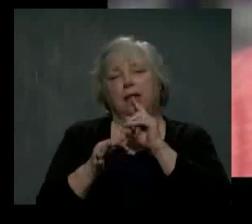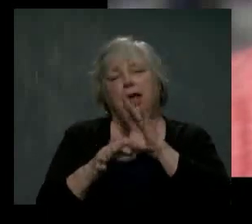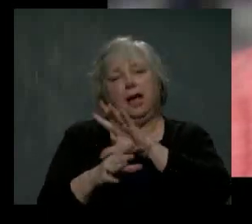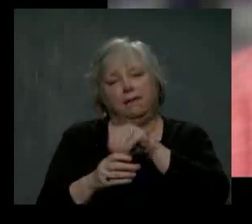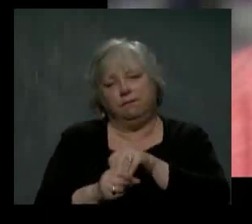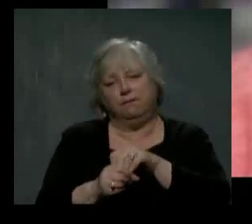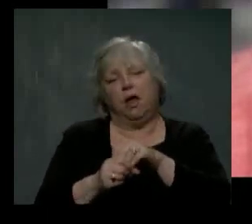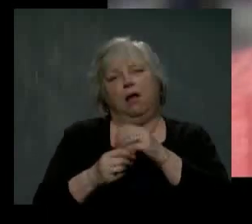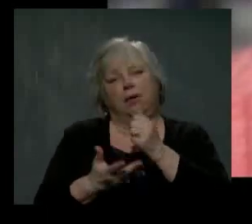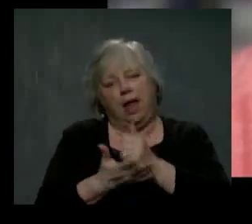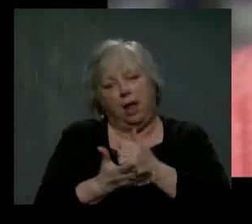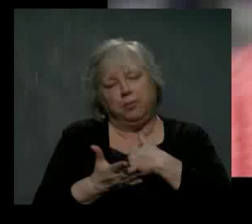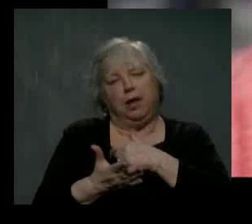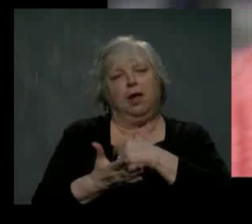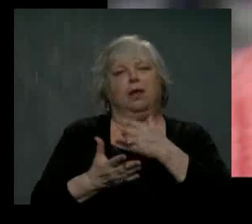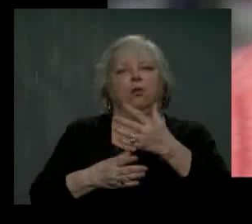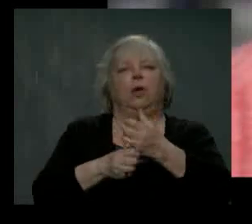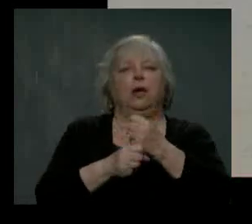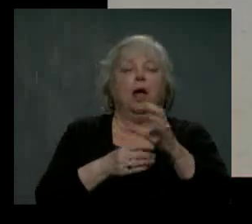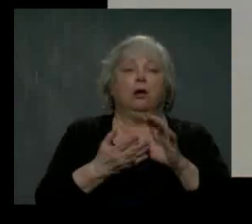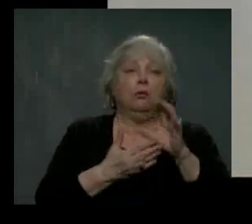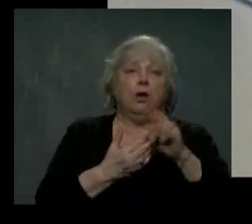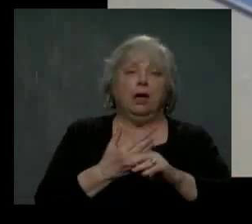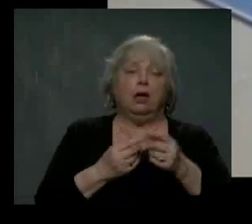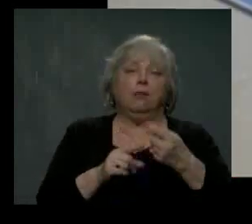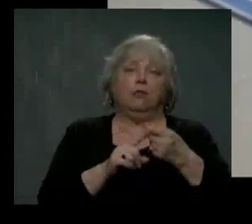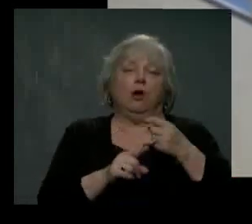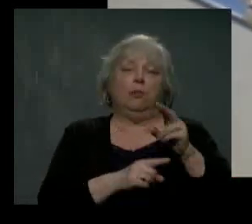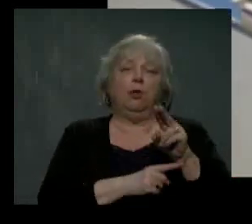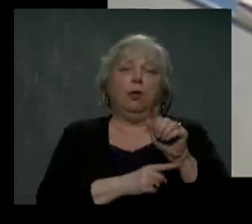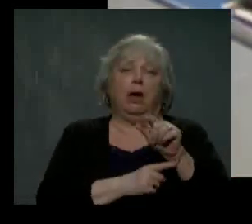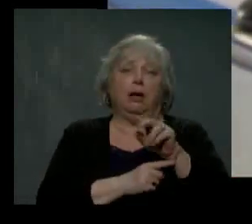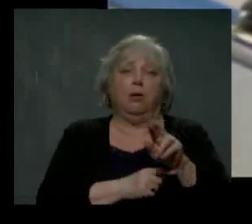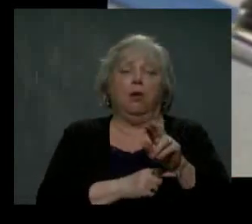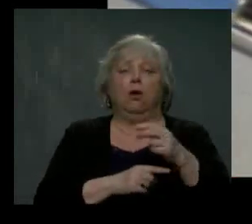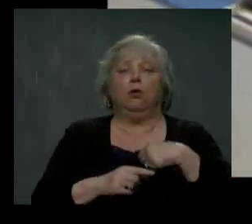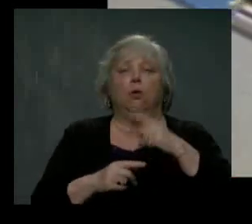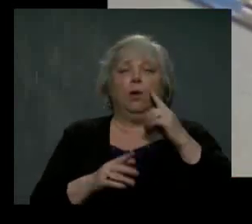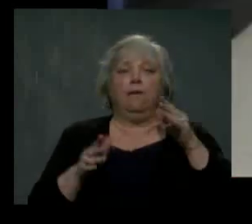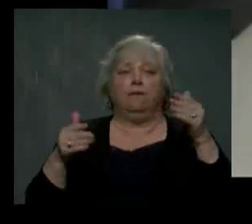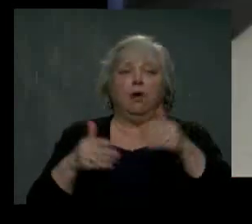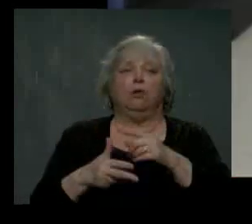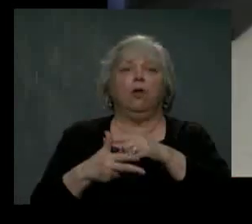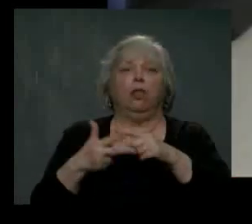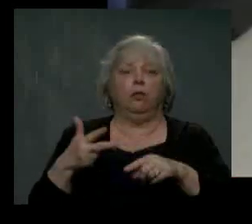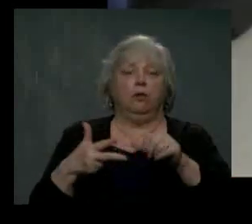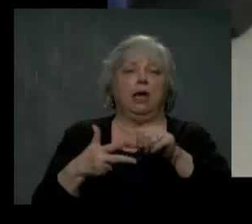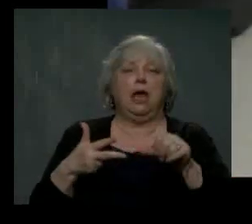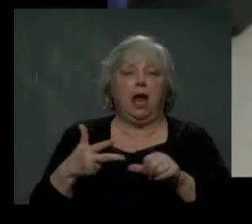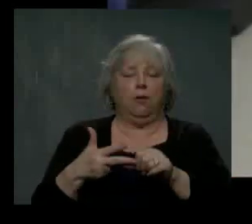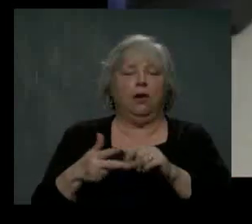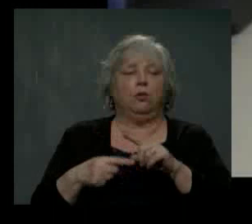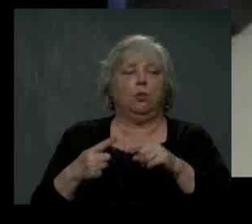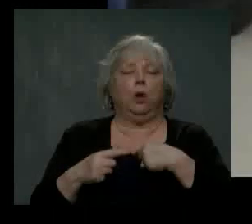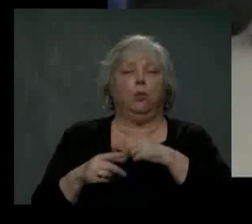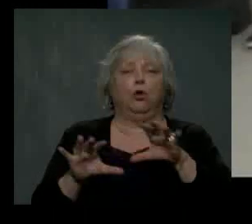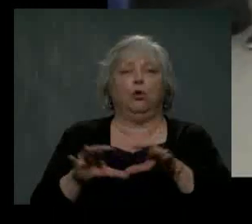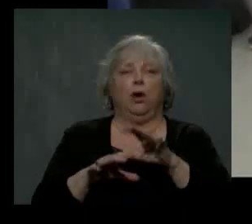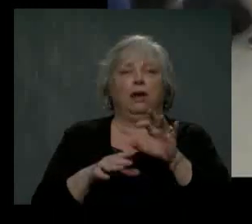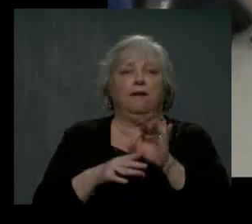helped us. We got curriculum from ULR. So we focused on 3 areas when we were doing the